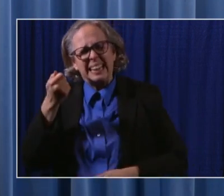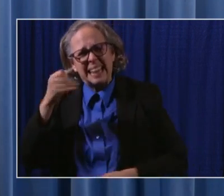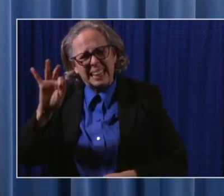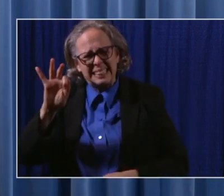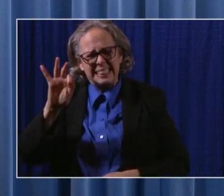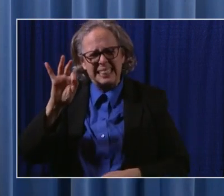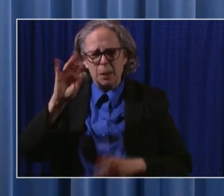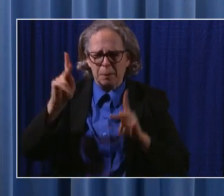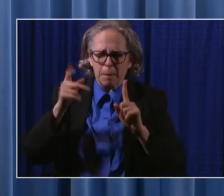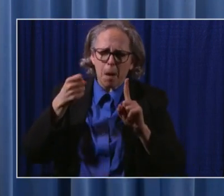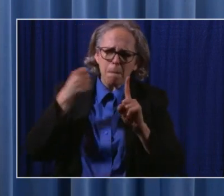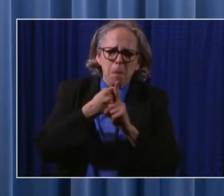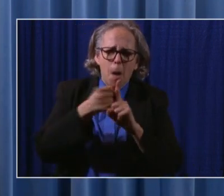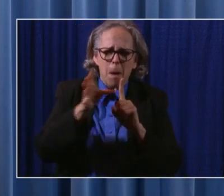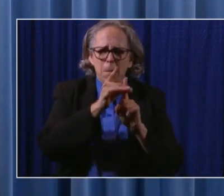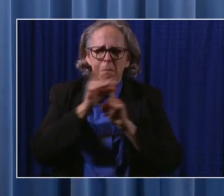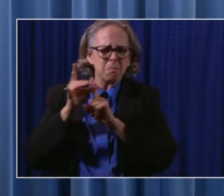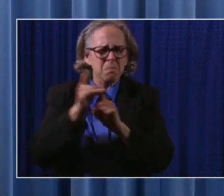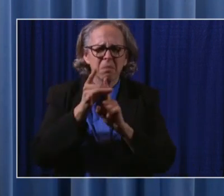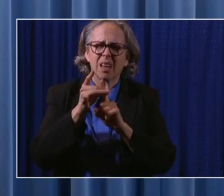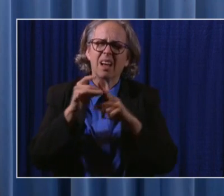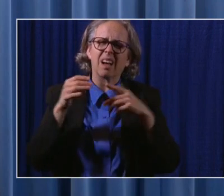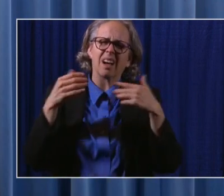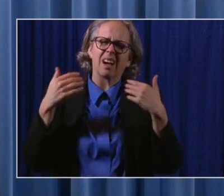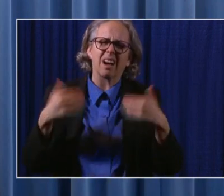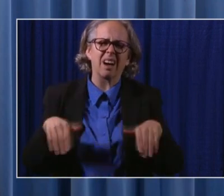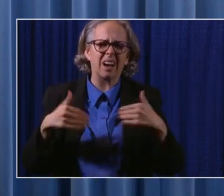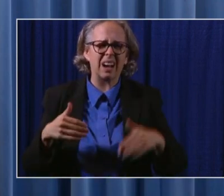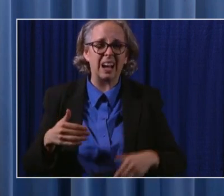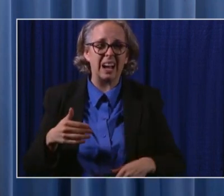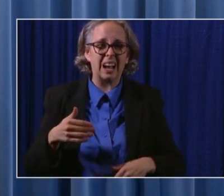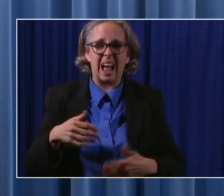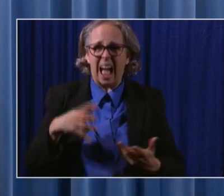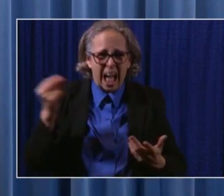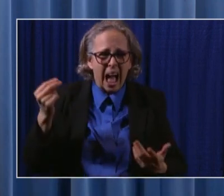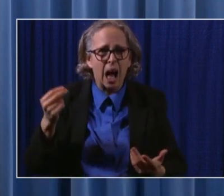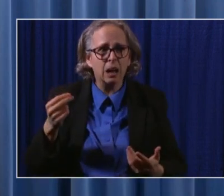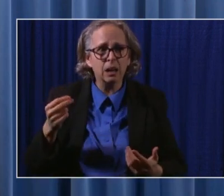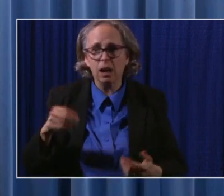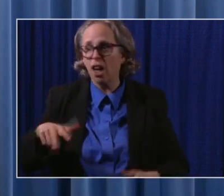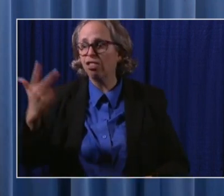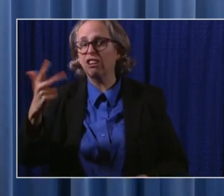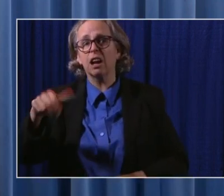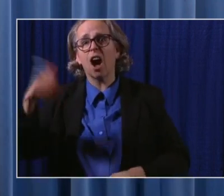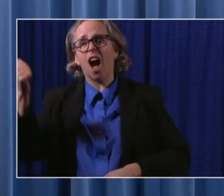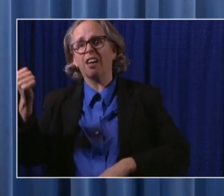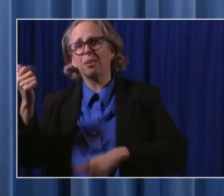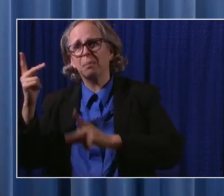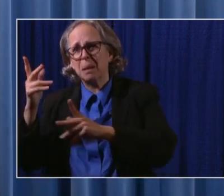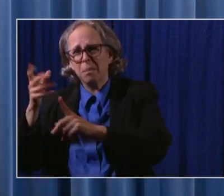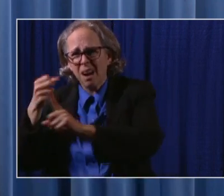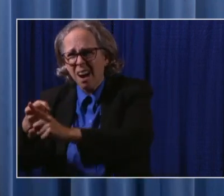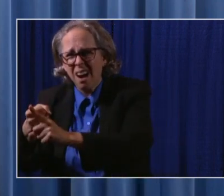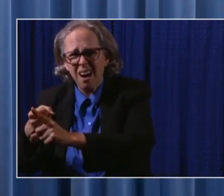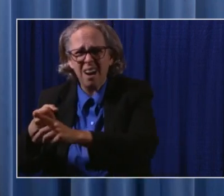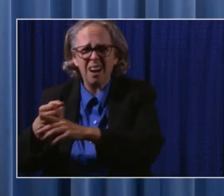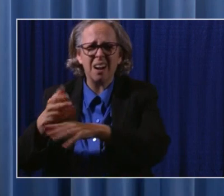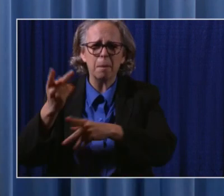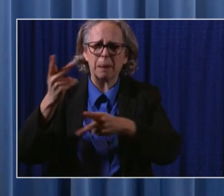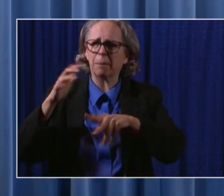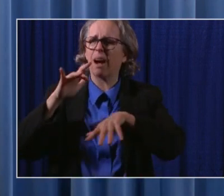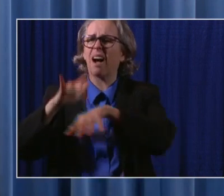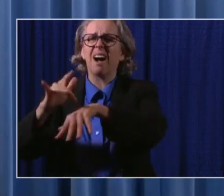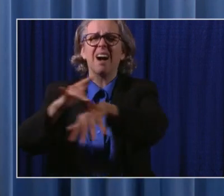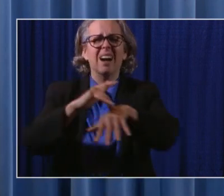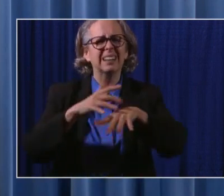been to the county fair. 3 others who tested positive had been around someone who'd been at the fair. We now have an outbreak with